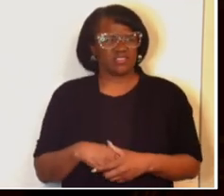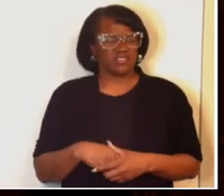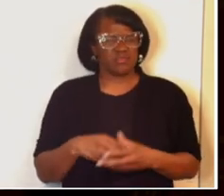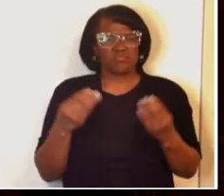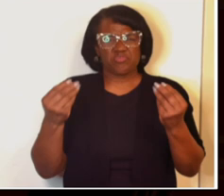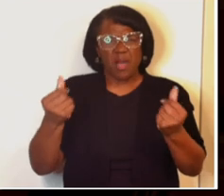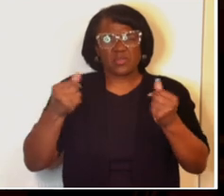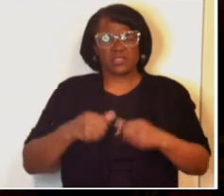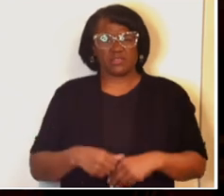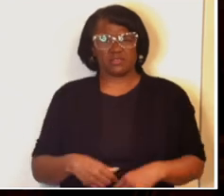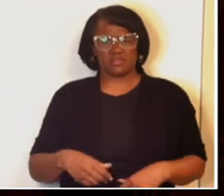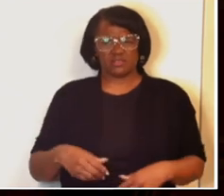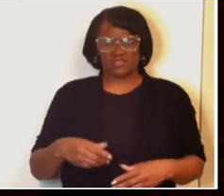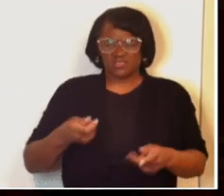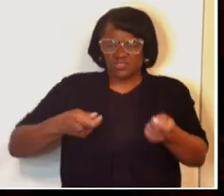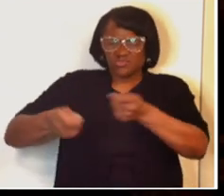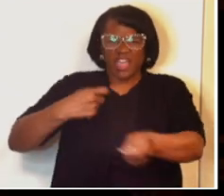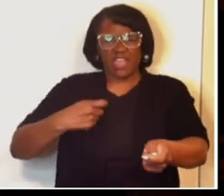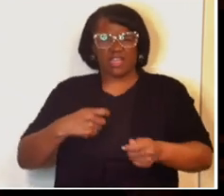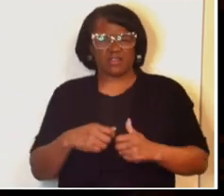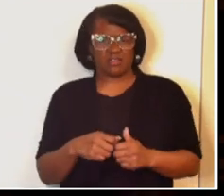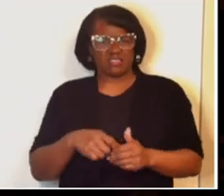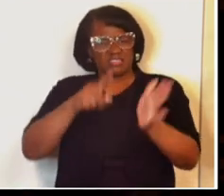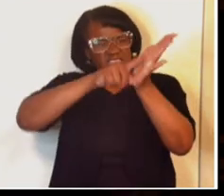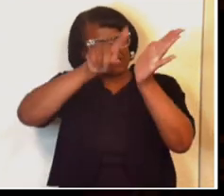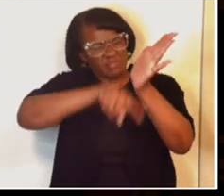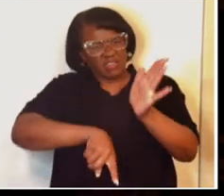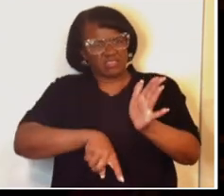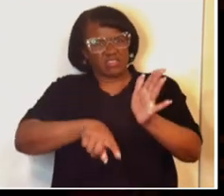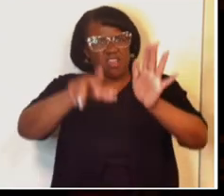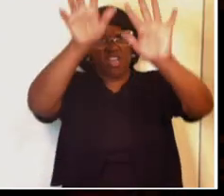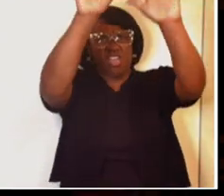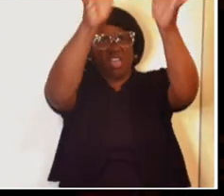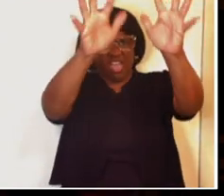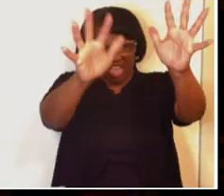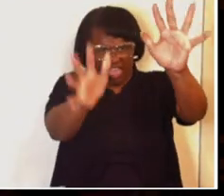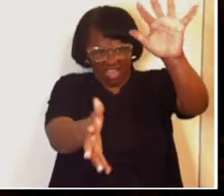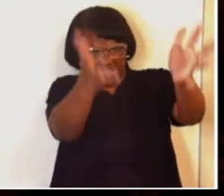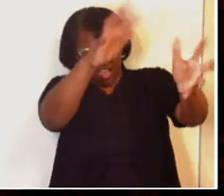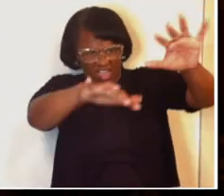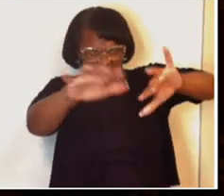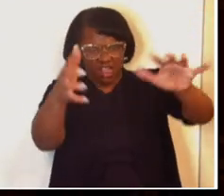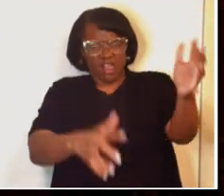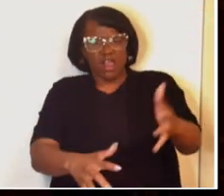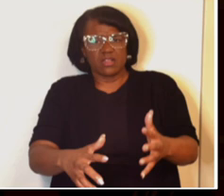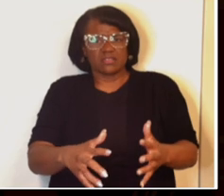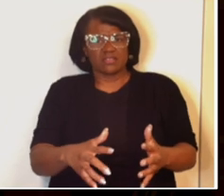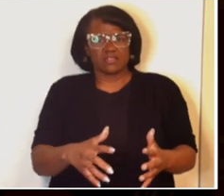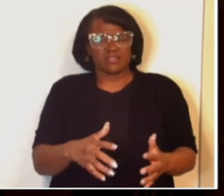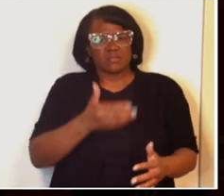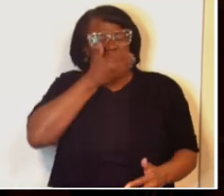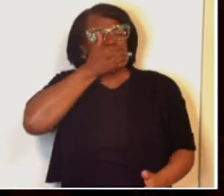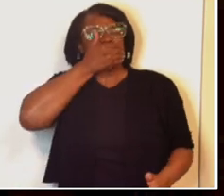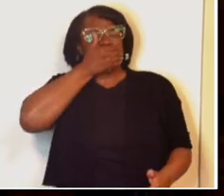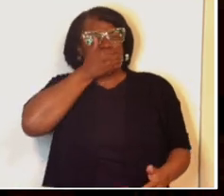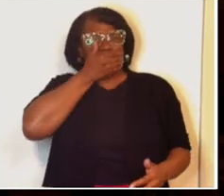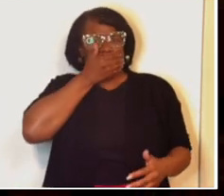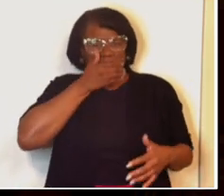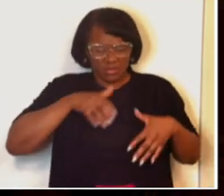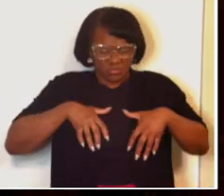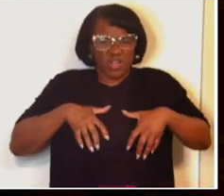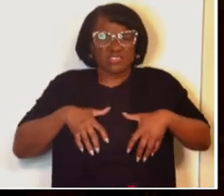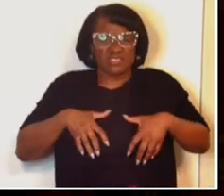inspected, hands all over mouths, sacred breasts, genitals,